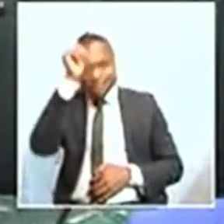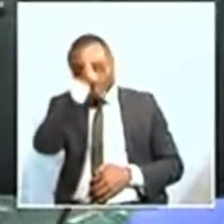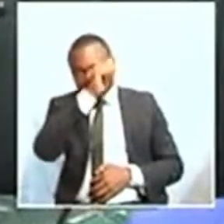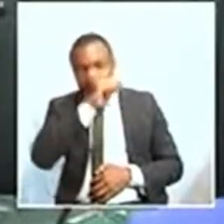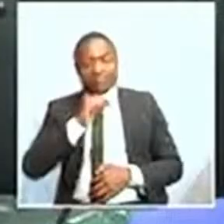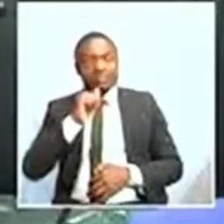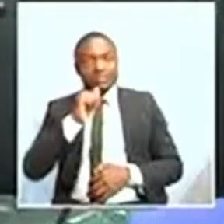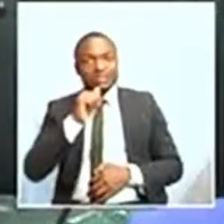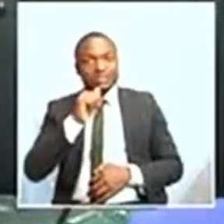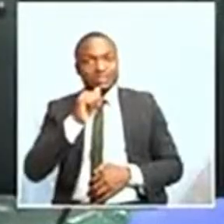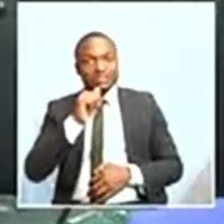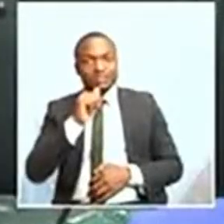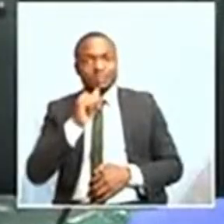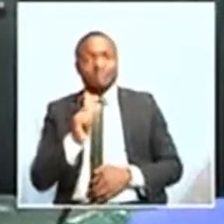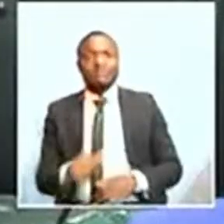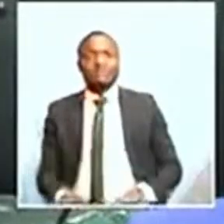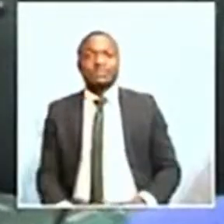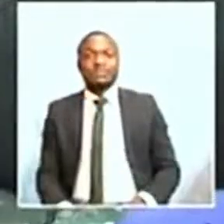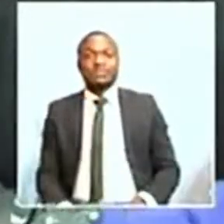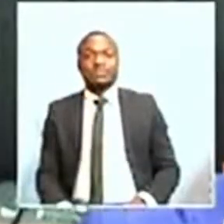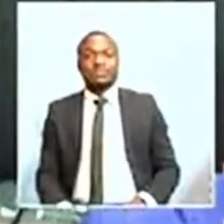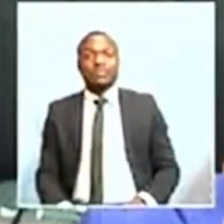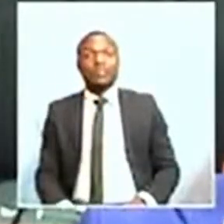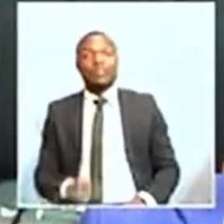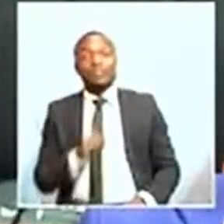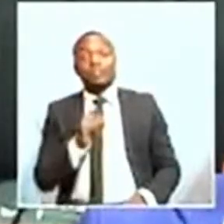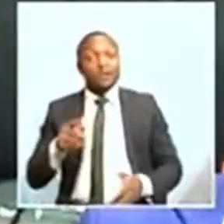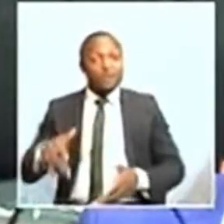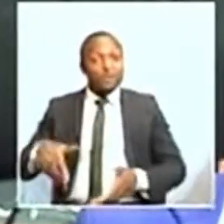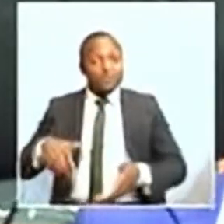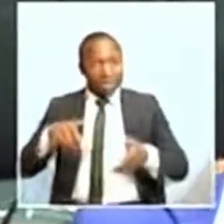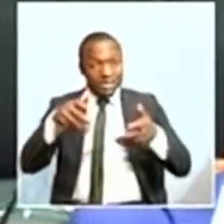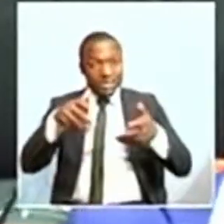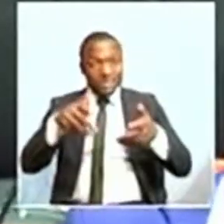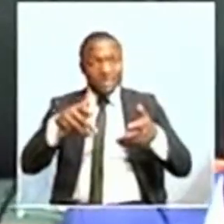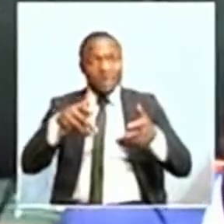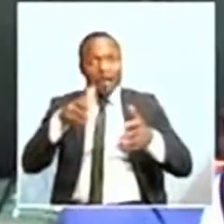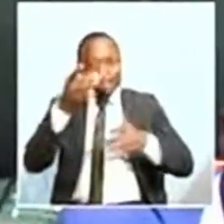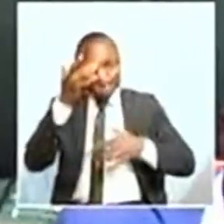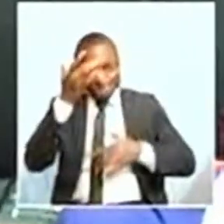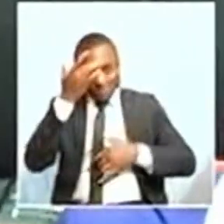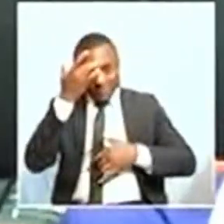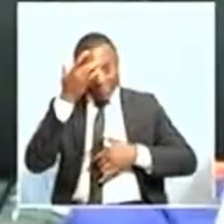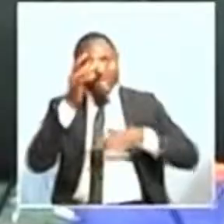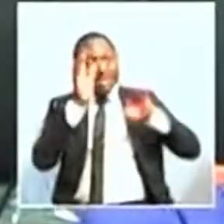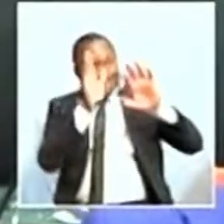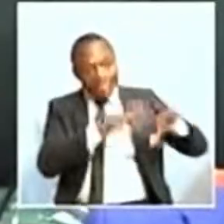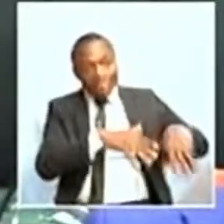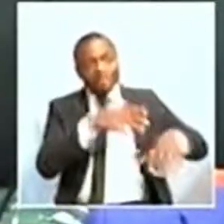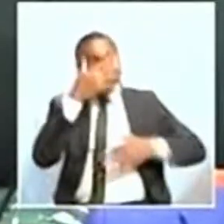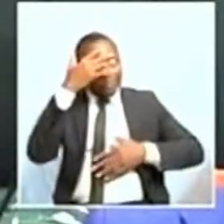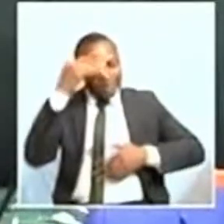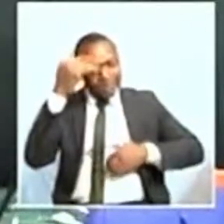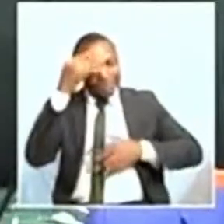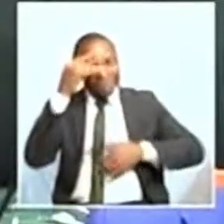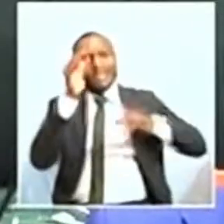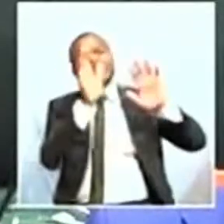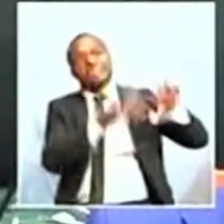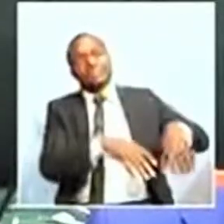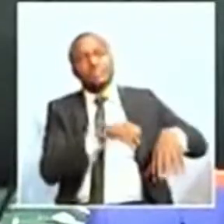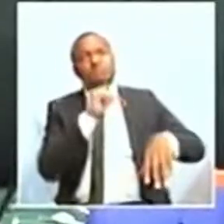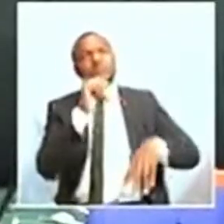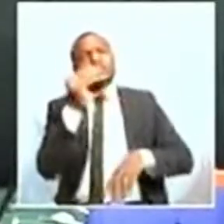African rodents are the common carriers of mpox virus. Leave the monkeys alone. And